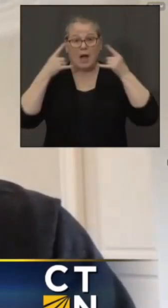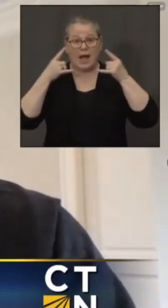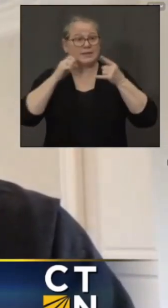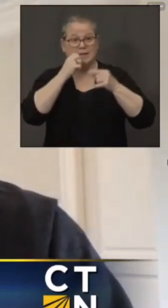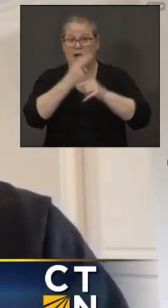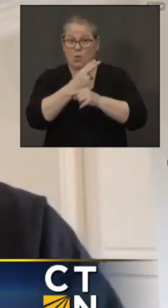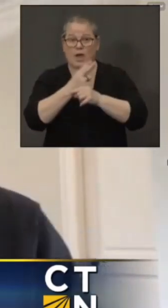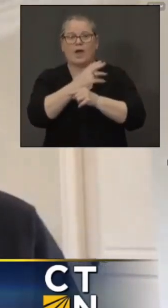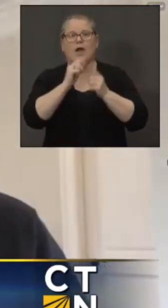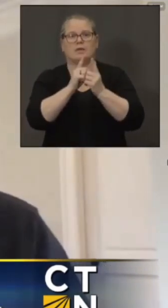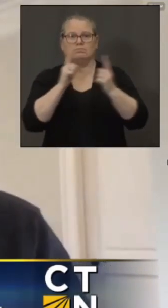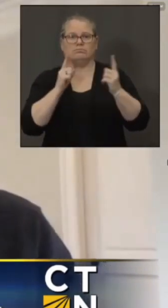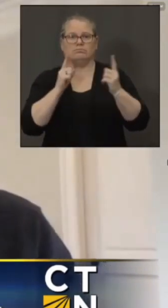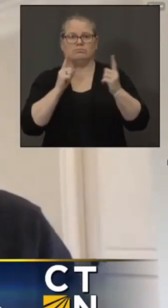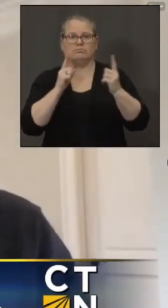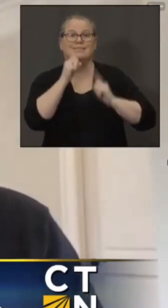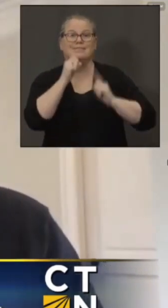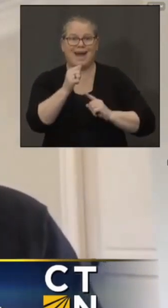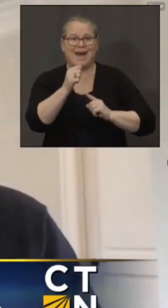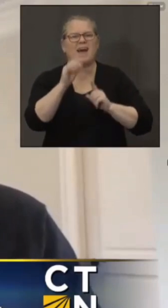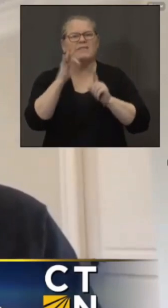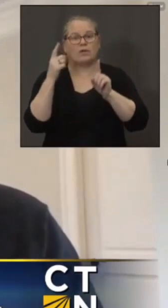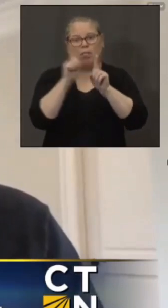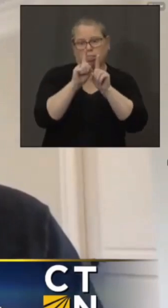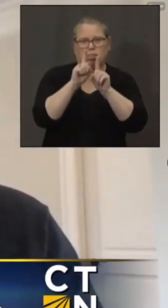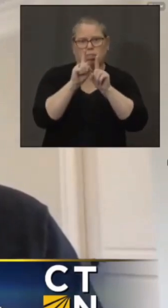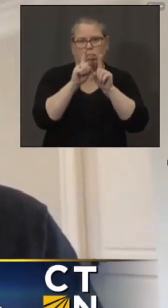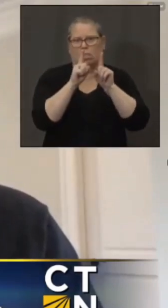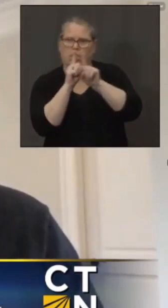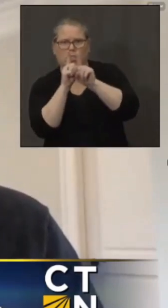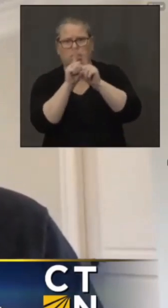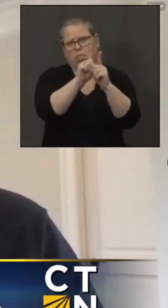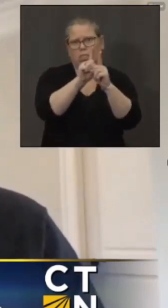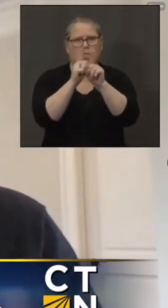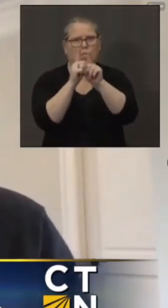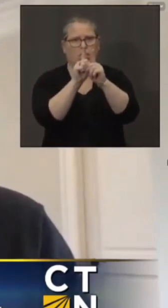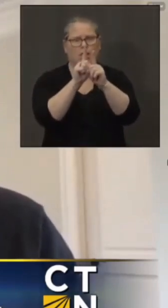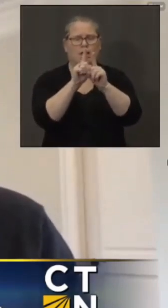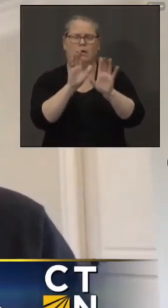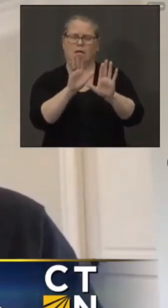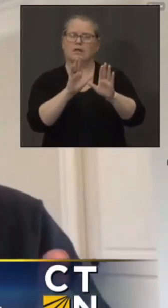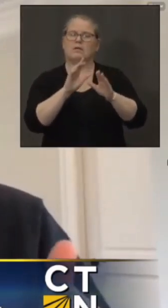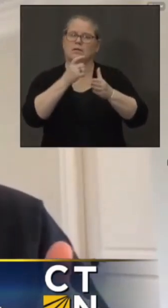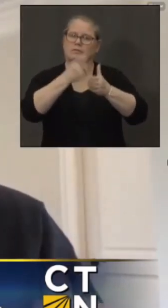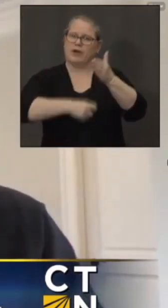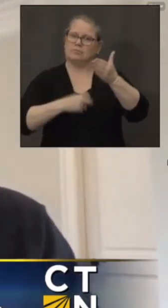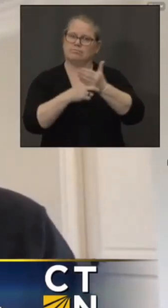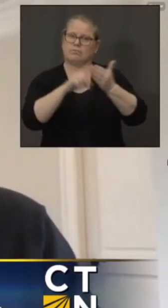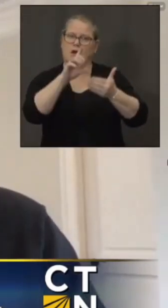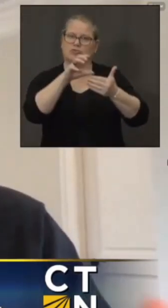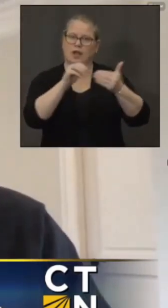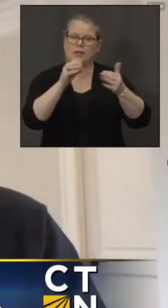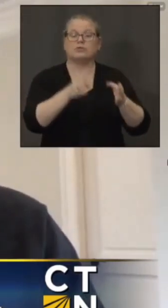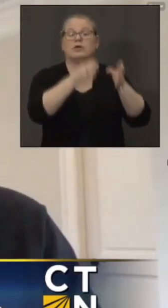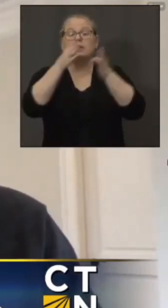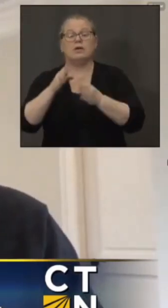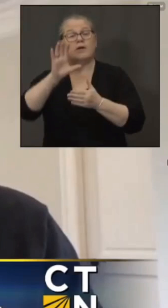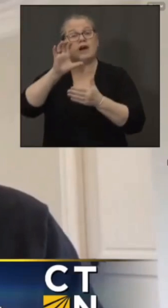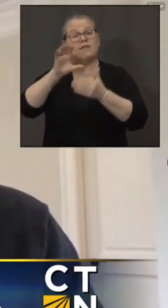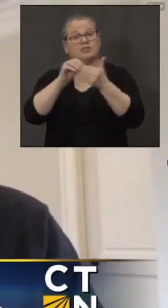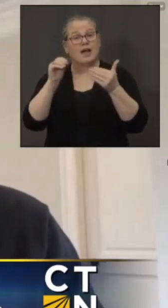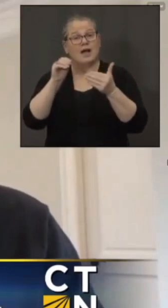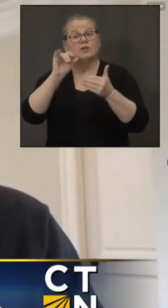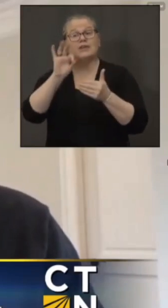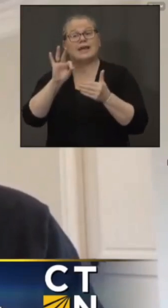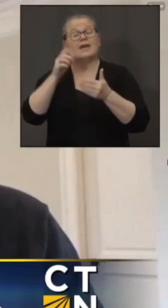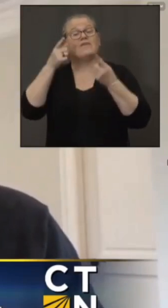of business, or if you're just very close when you need to be wearing a mask outside of it. The $500 is for the gatherings. If you're arranging a